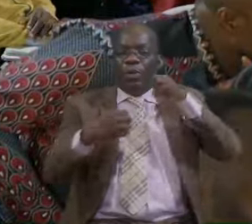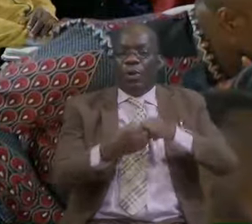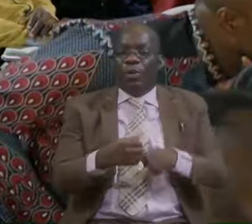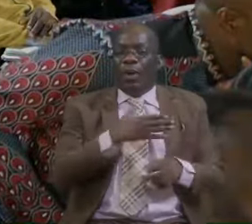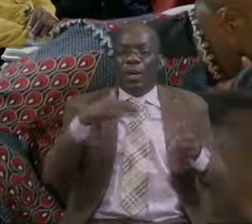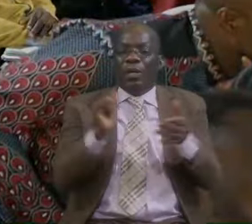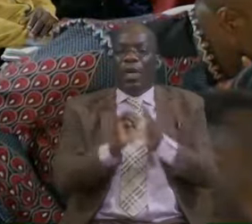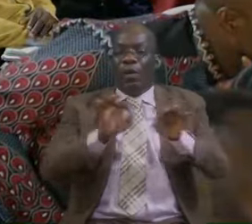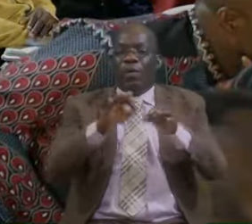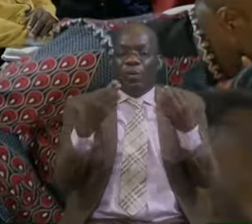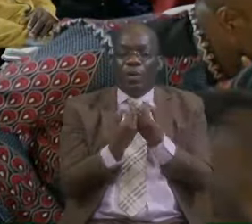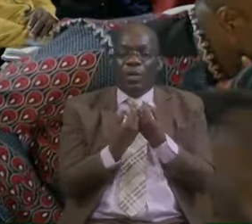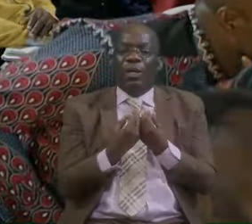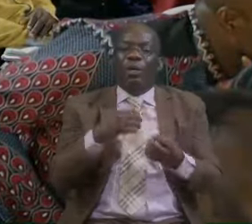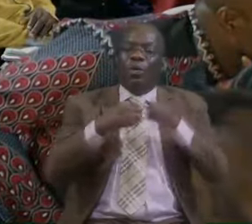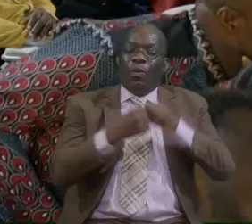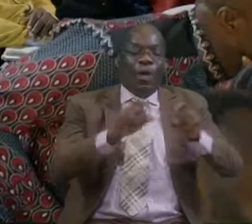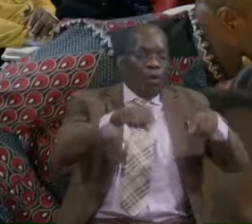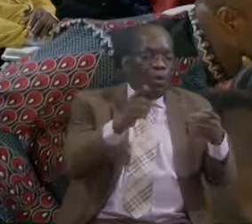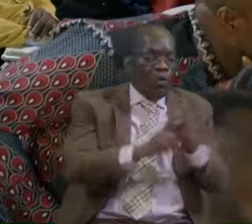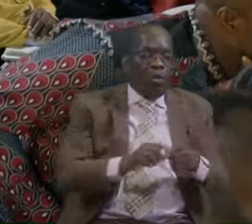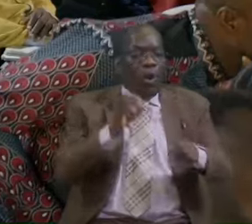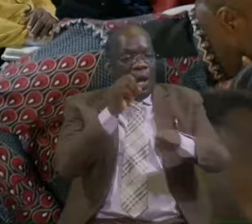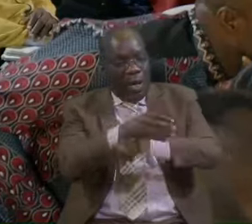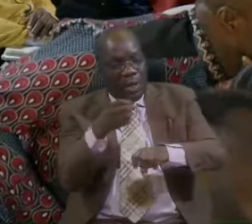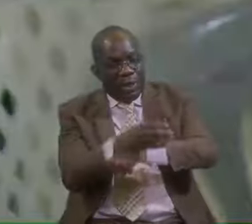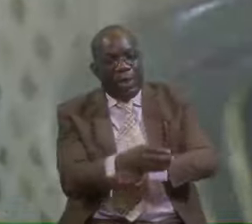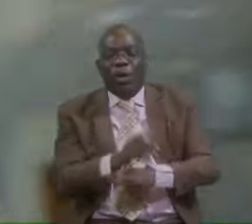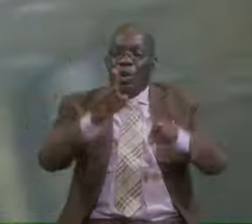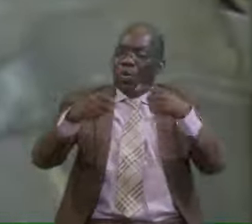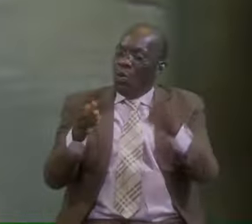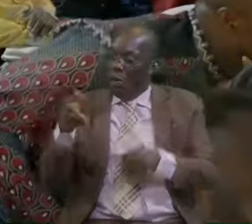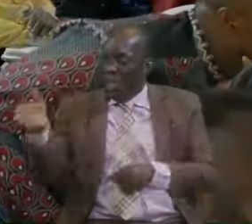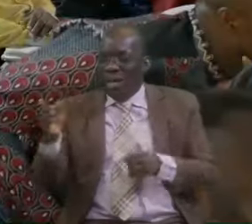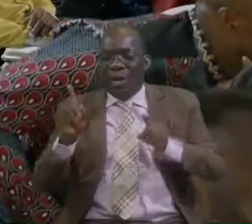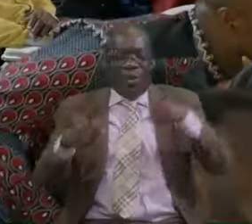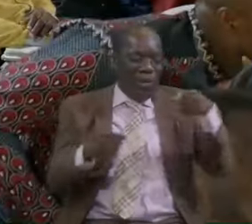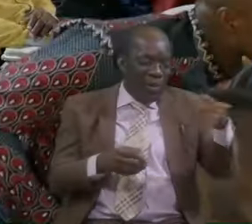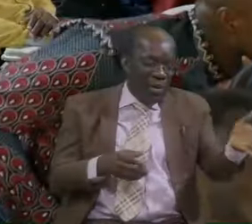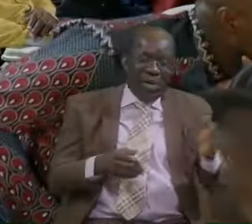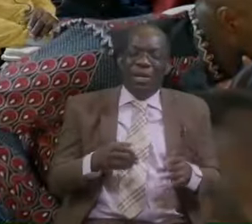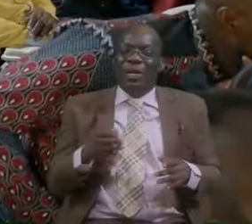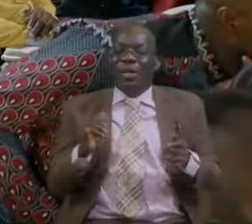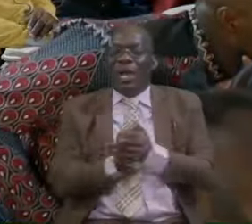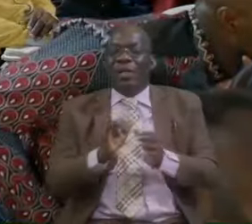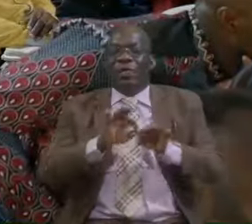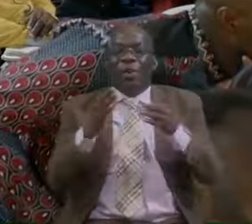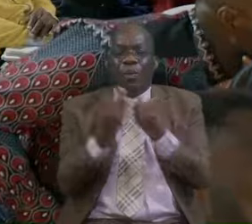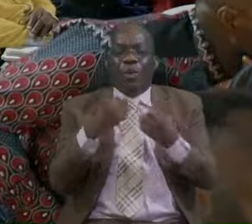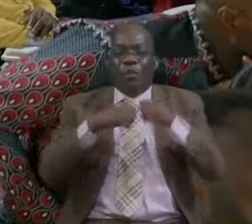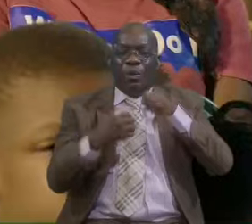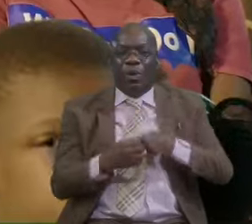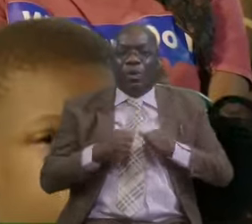gone to counselors, is gone here and there, and the family problem continues and